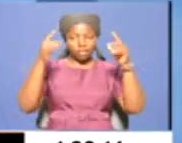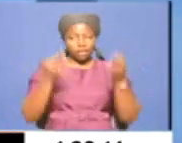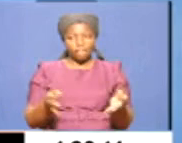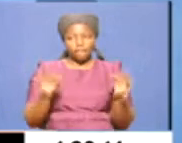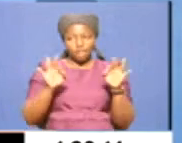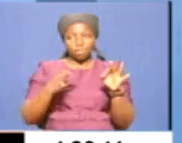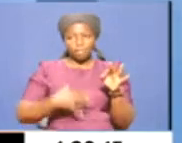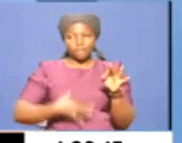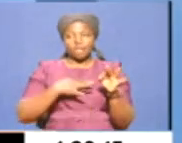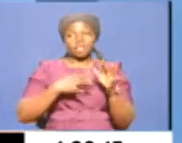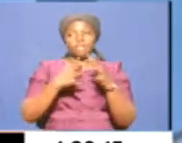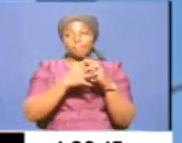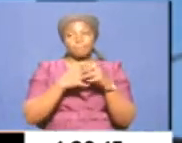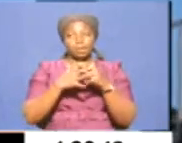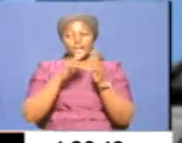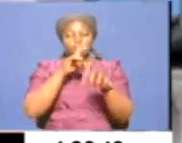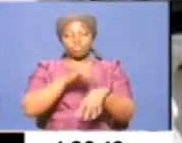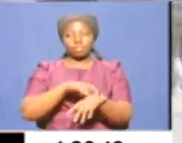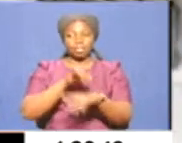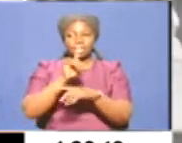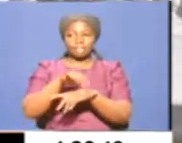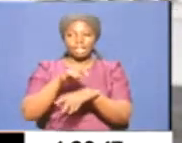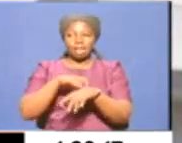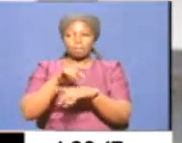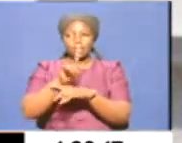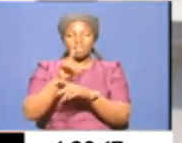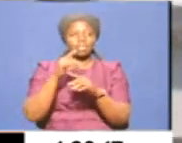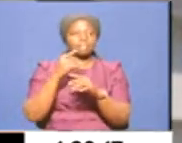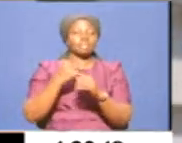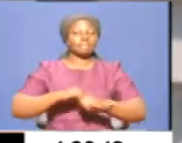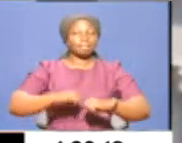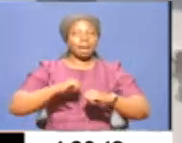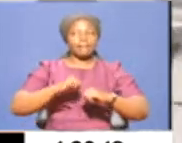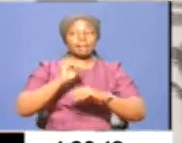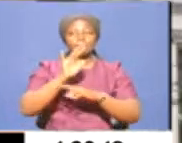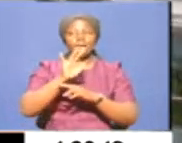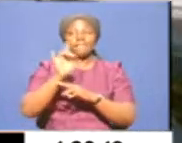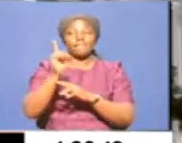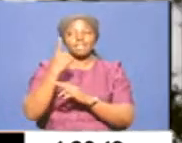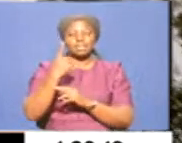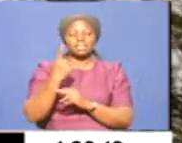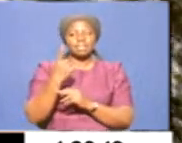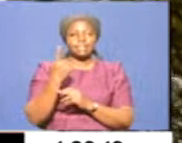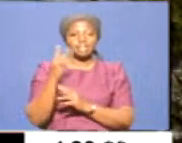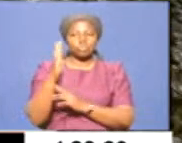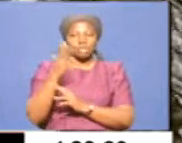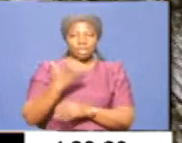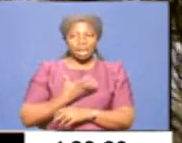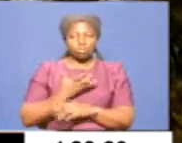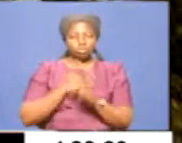during which he chaired his first United Nations Security Council meeting at the UN headquarters in